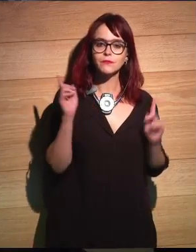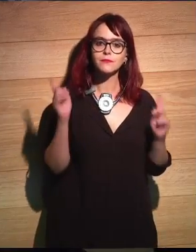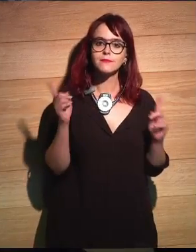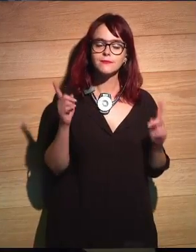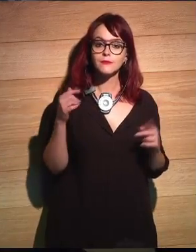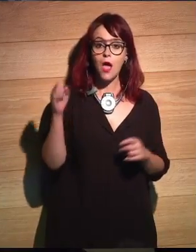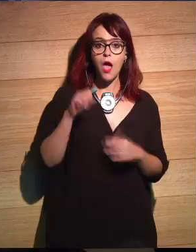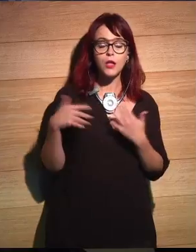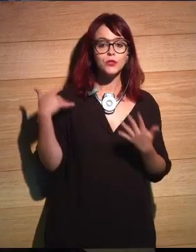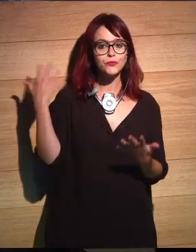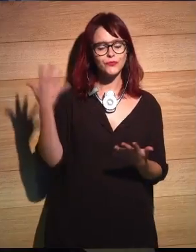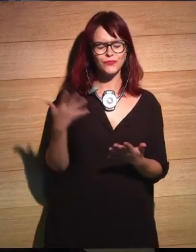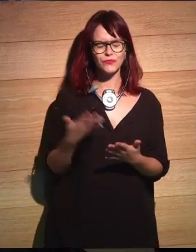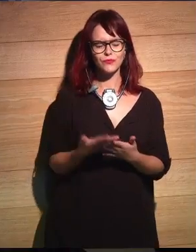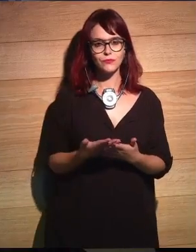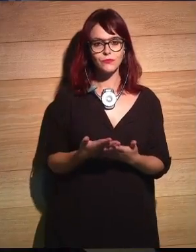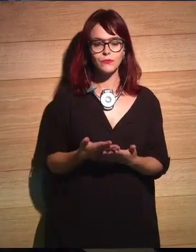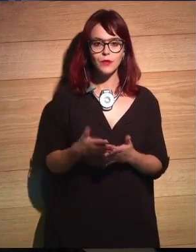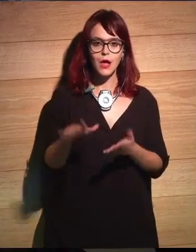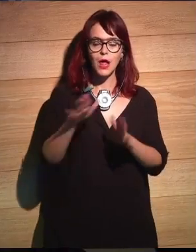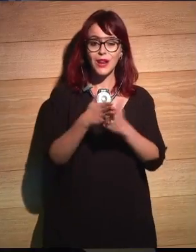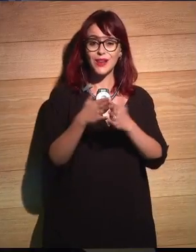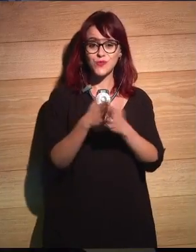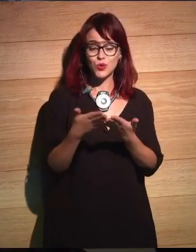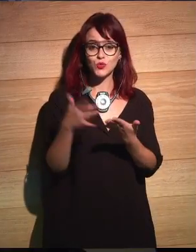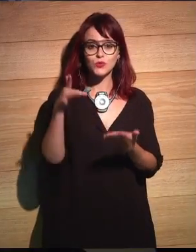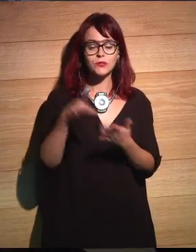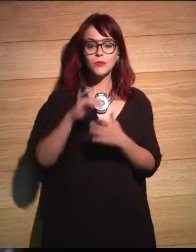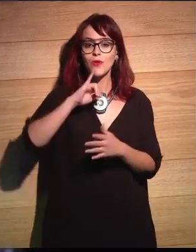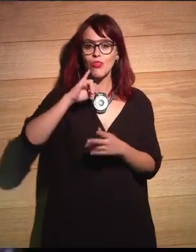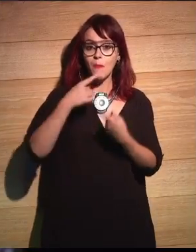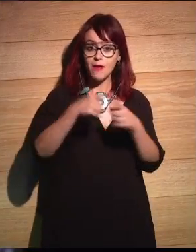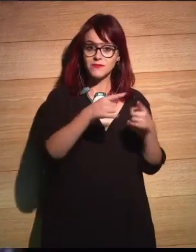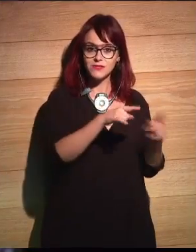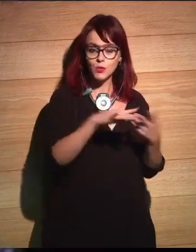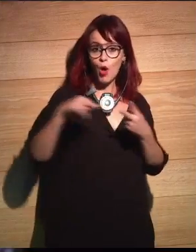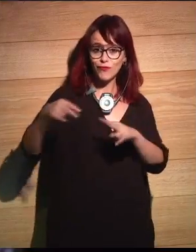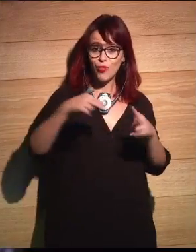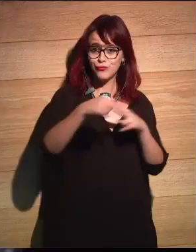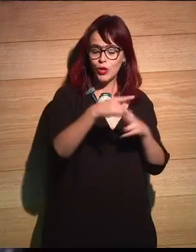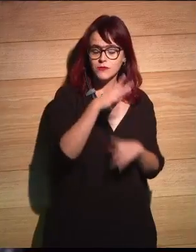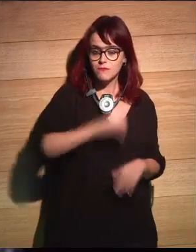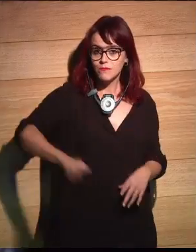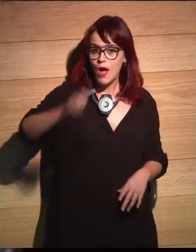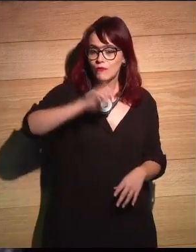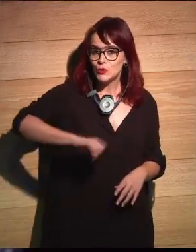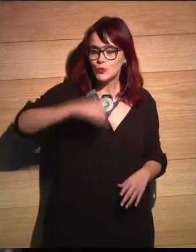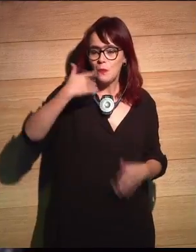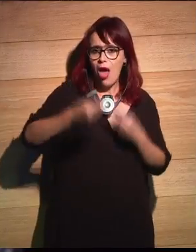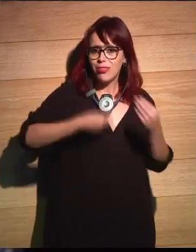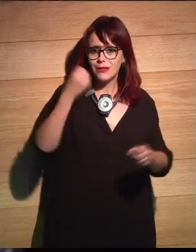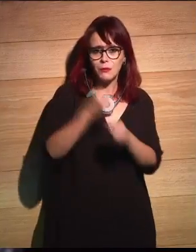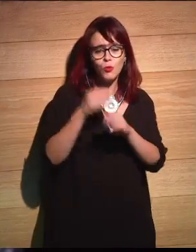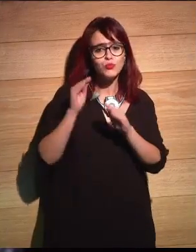discovered that I love translators. It's fantastic what they do. Often they don't get paid enough,